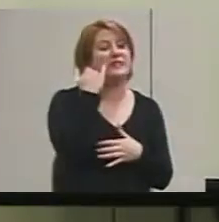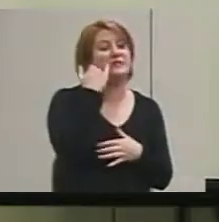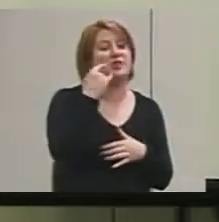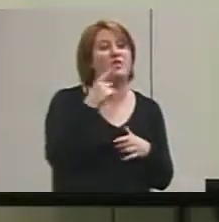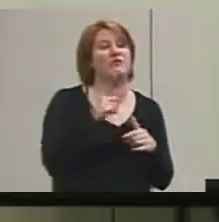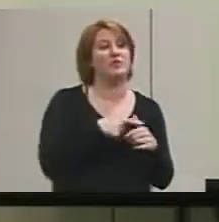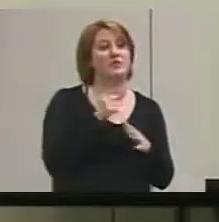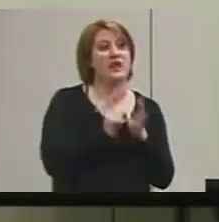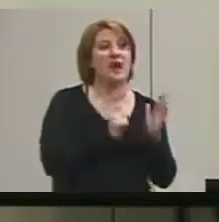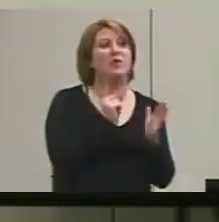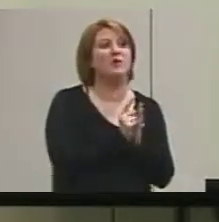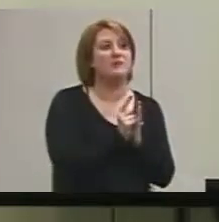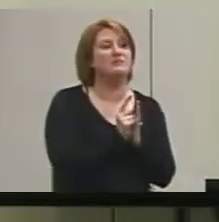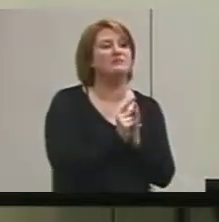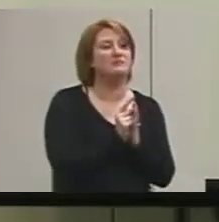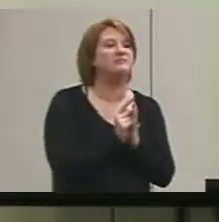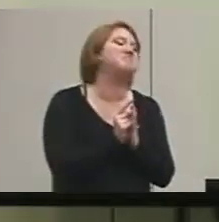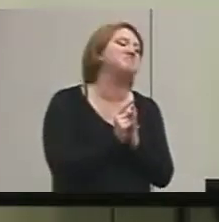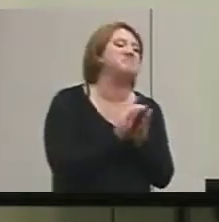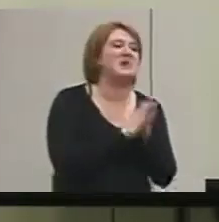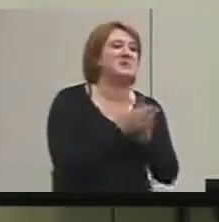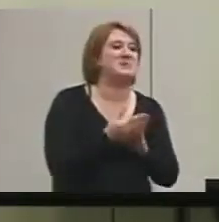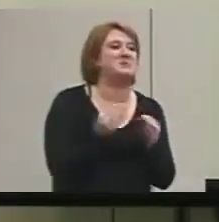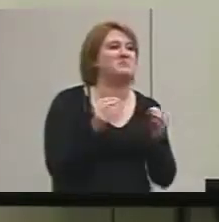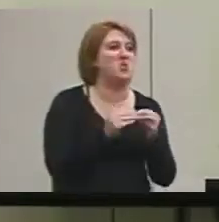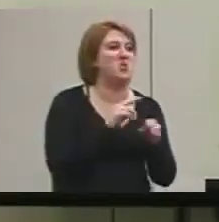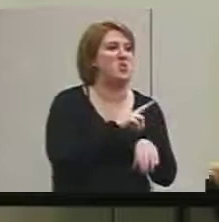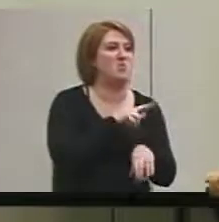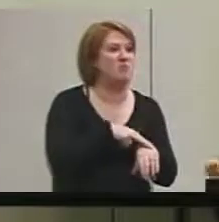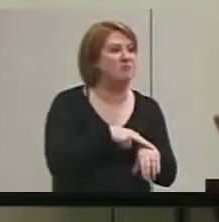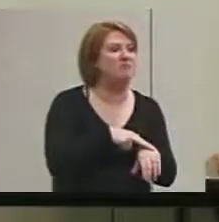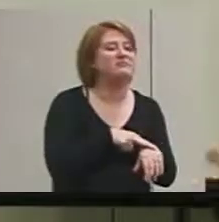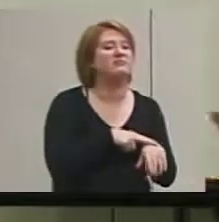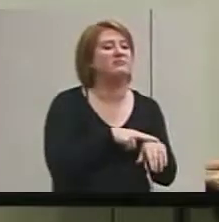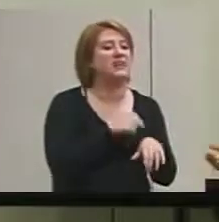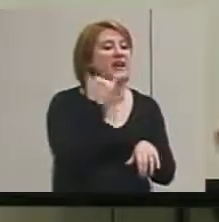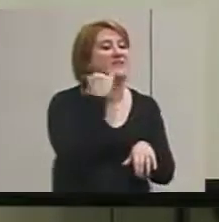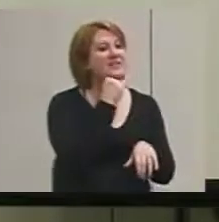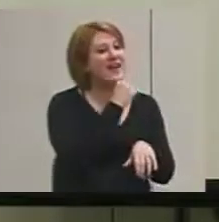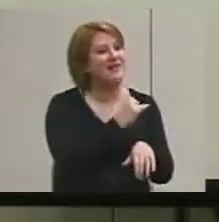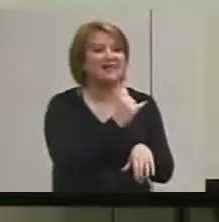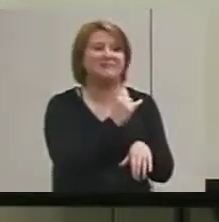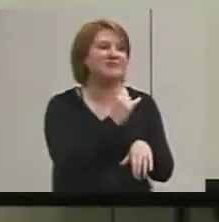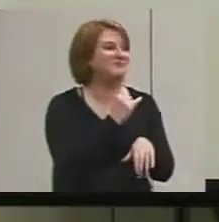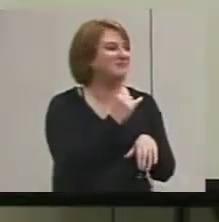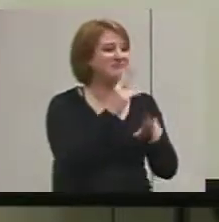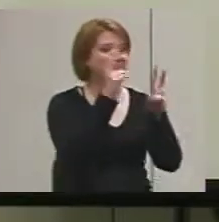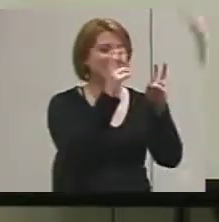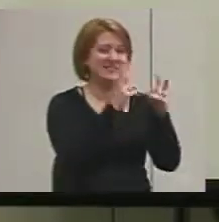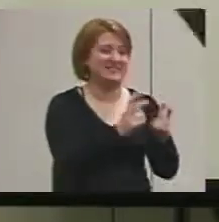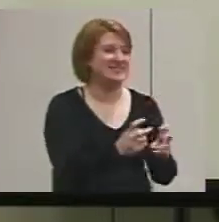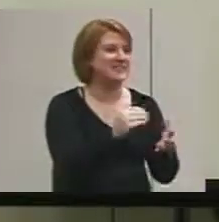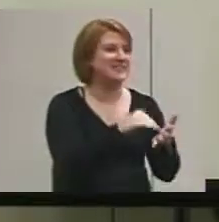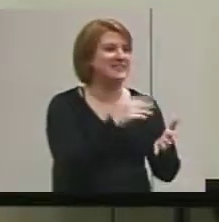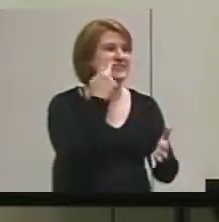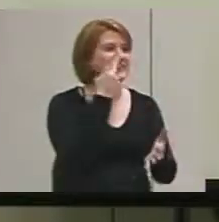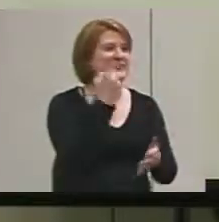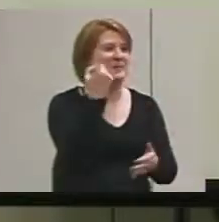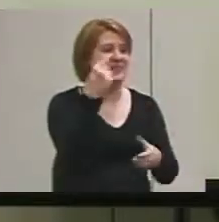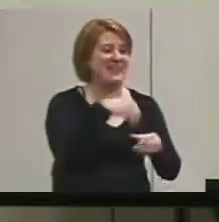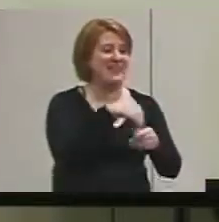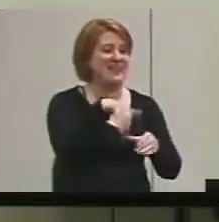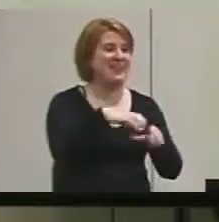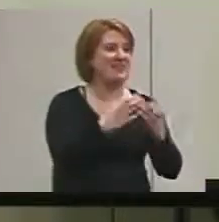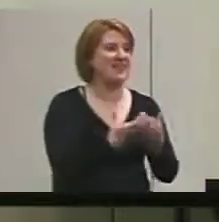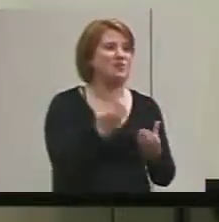kind of gets back into the flow of things and if it's better. And if not, then reevaluate. Maybe there's something in that class. We know that's a class that's